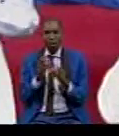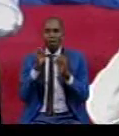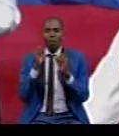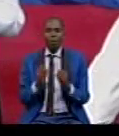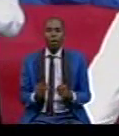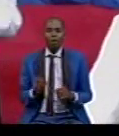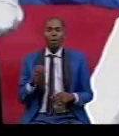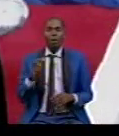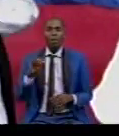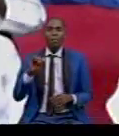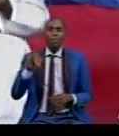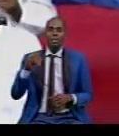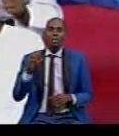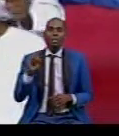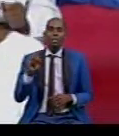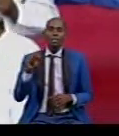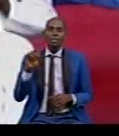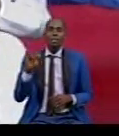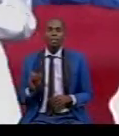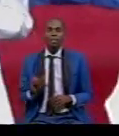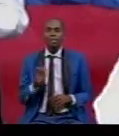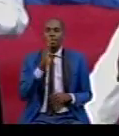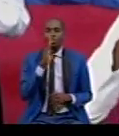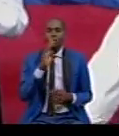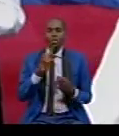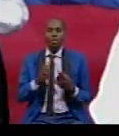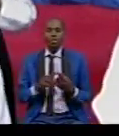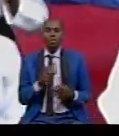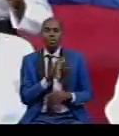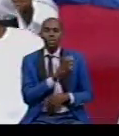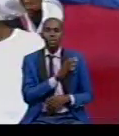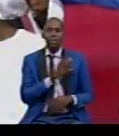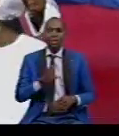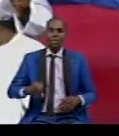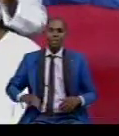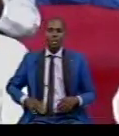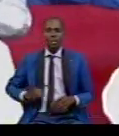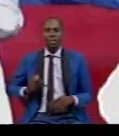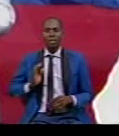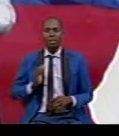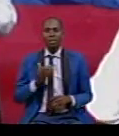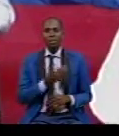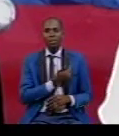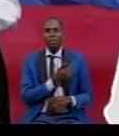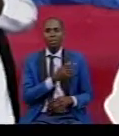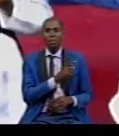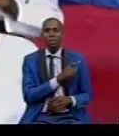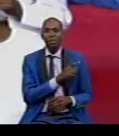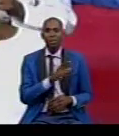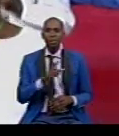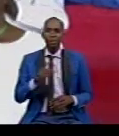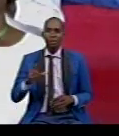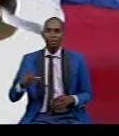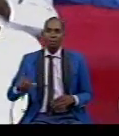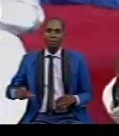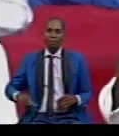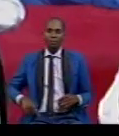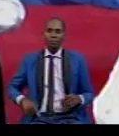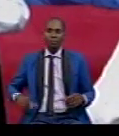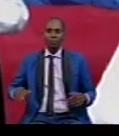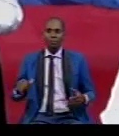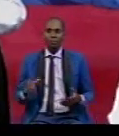infilling, baptism of the Holy Ghost, grant to the sanctified vessels